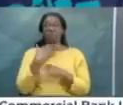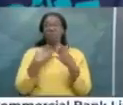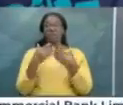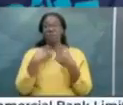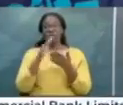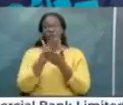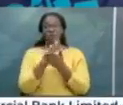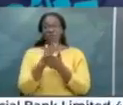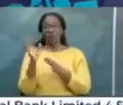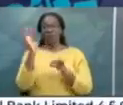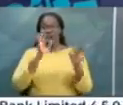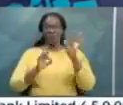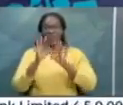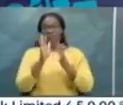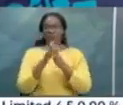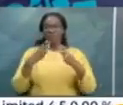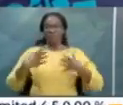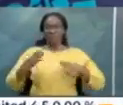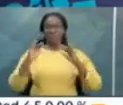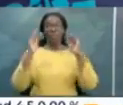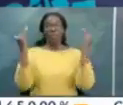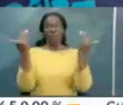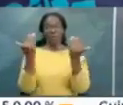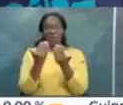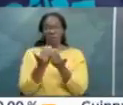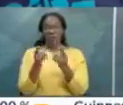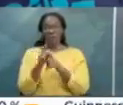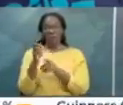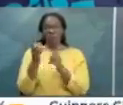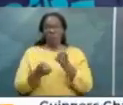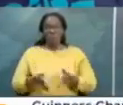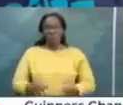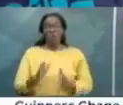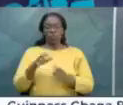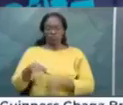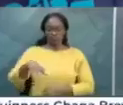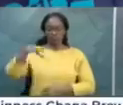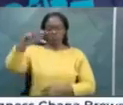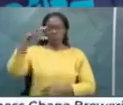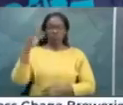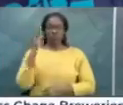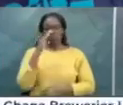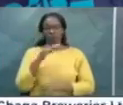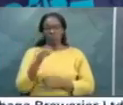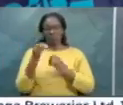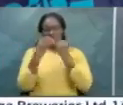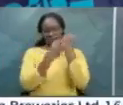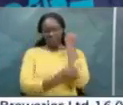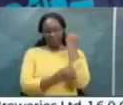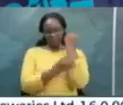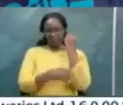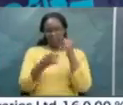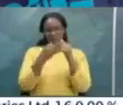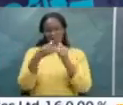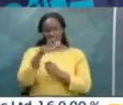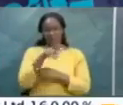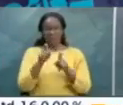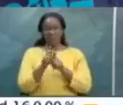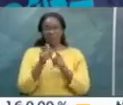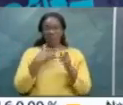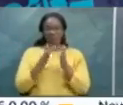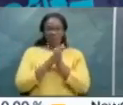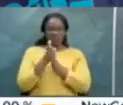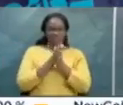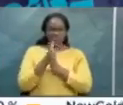the streets fashions with people around the world. Now David was born and raised in the slums of Kibra and was inspired by the art he